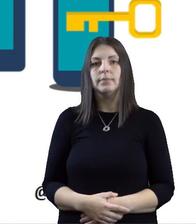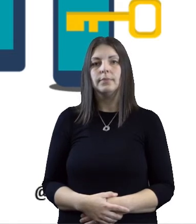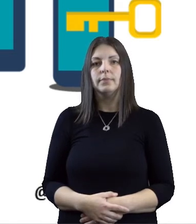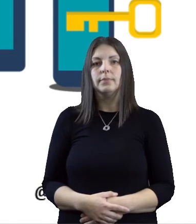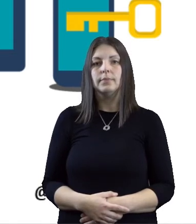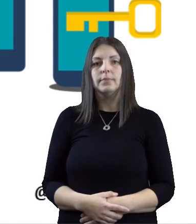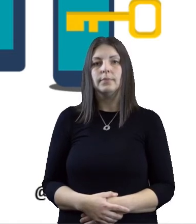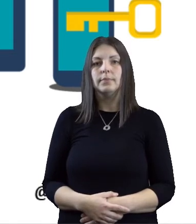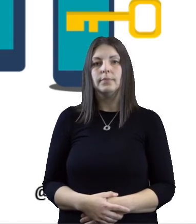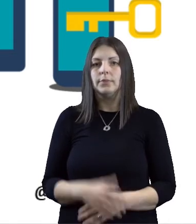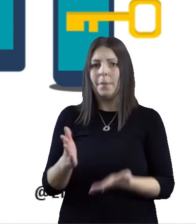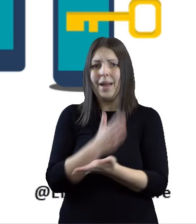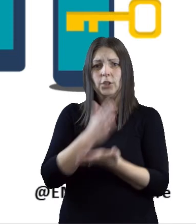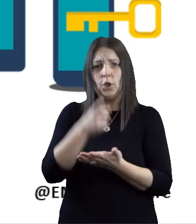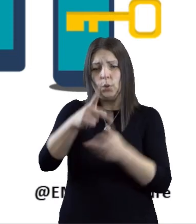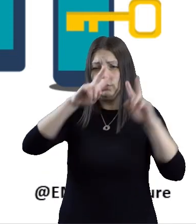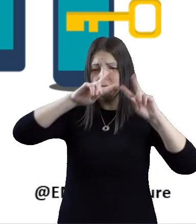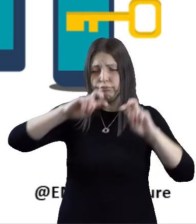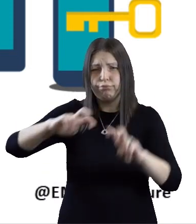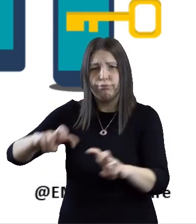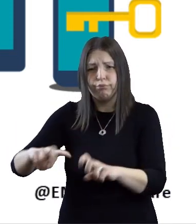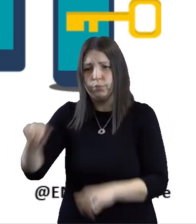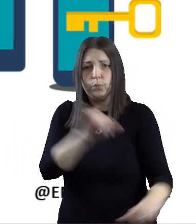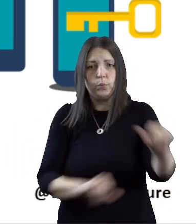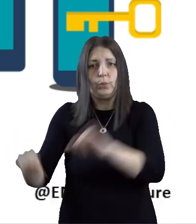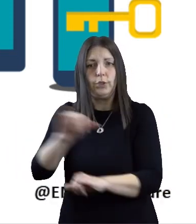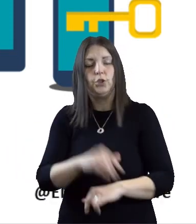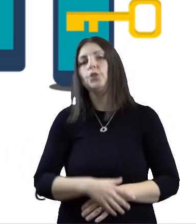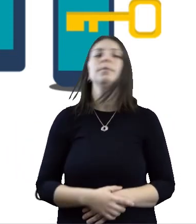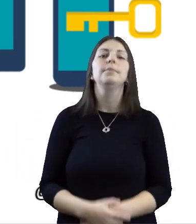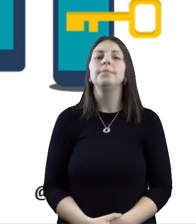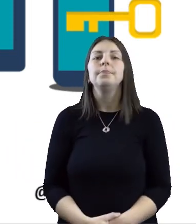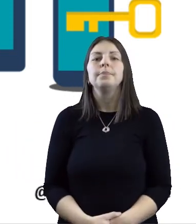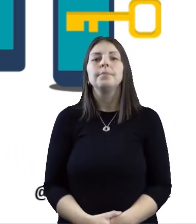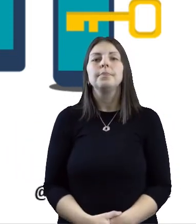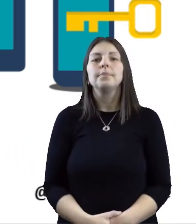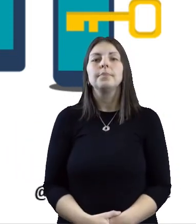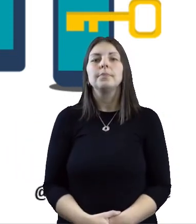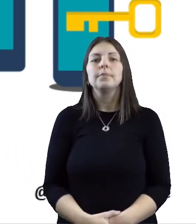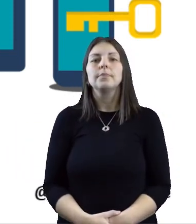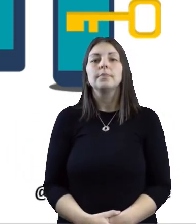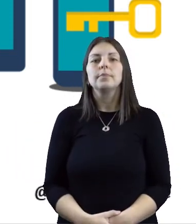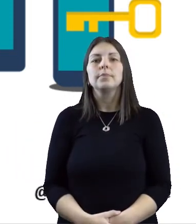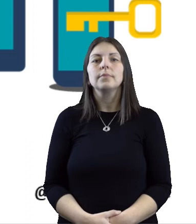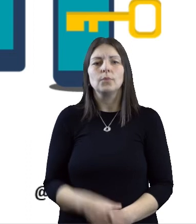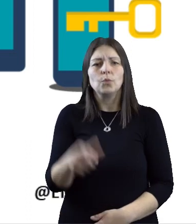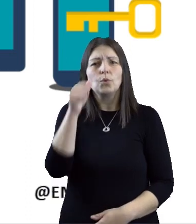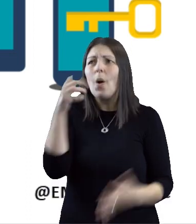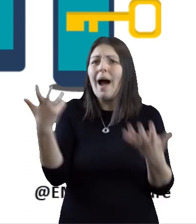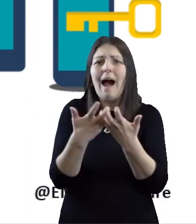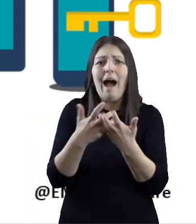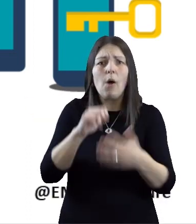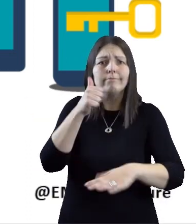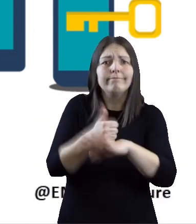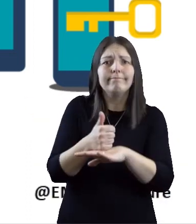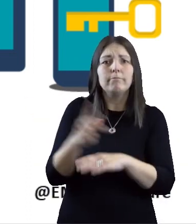online and set up parental controls. Make sure you do your homework. Know how to use parental controls on